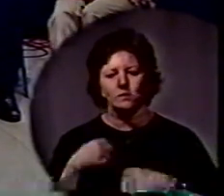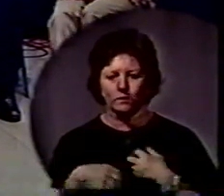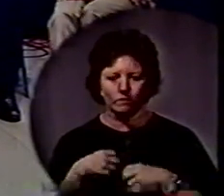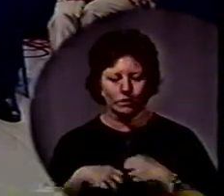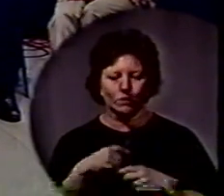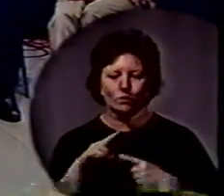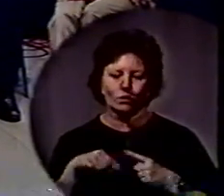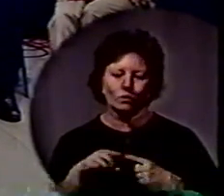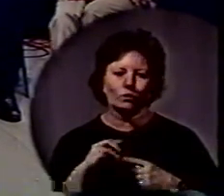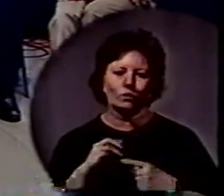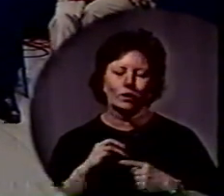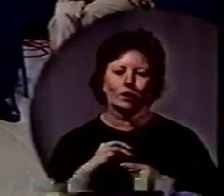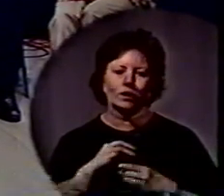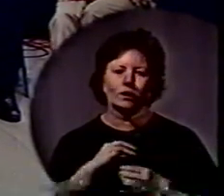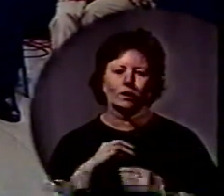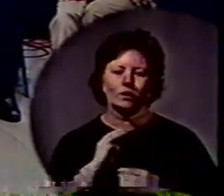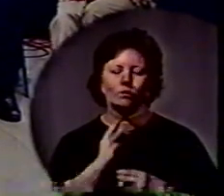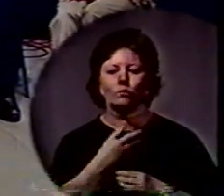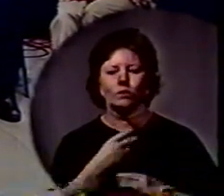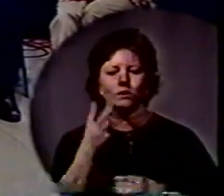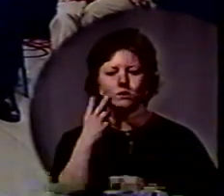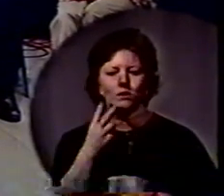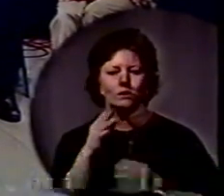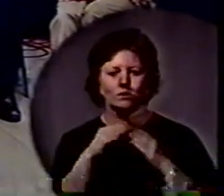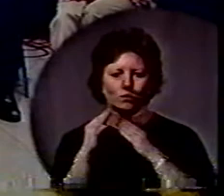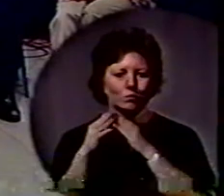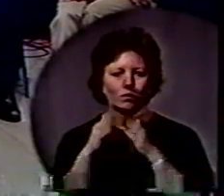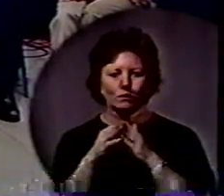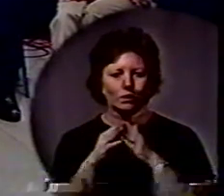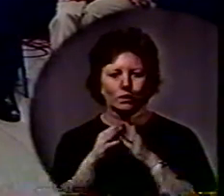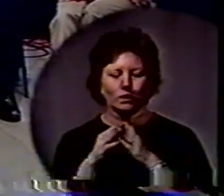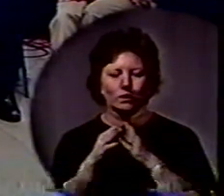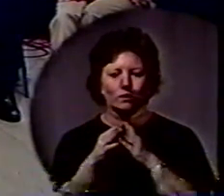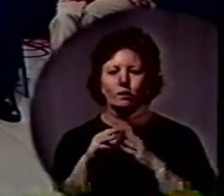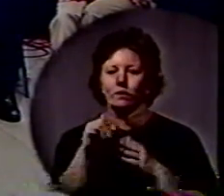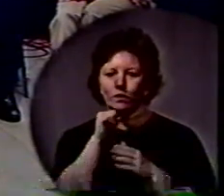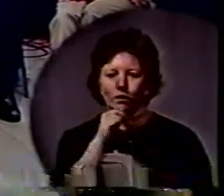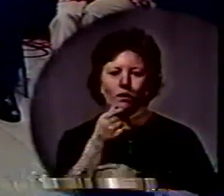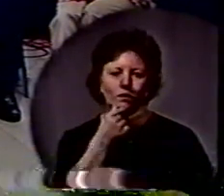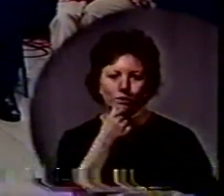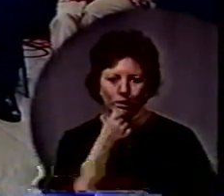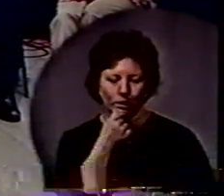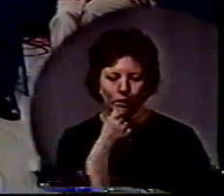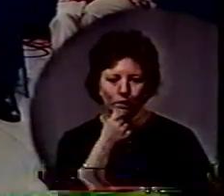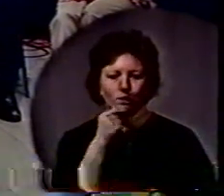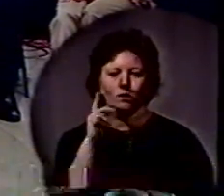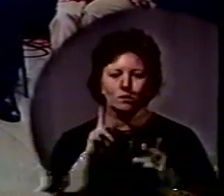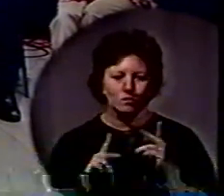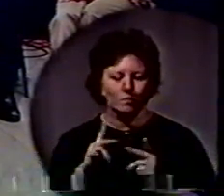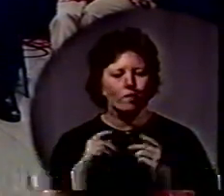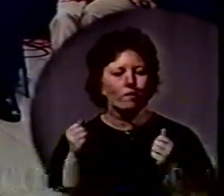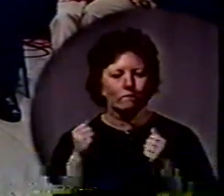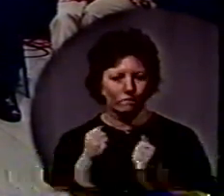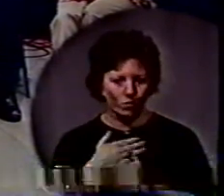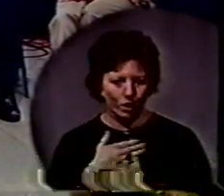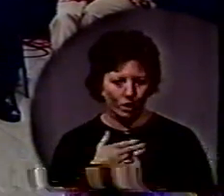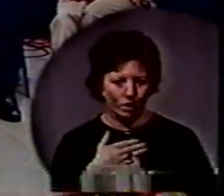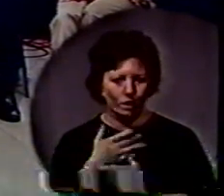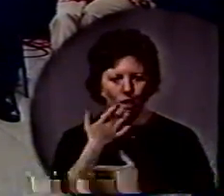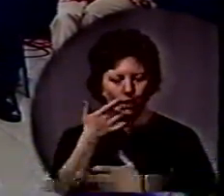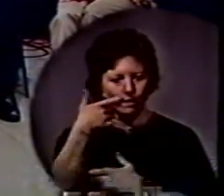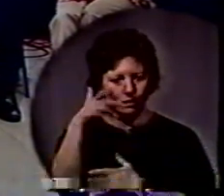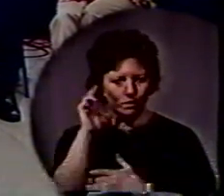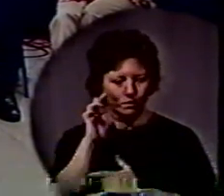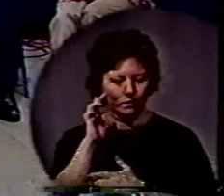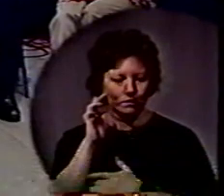the heterosexual community and their reactions to them. And I hear more of more people who are staying in instead